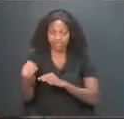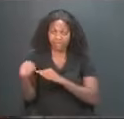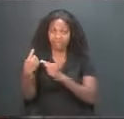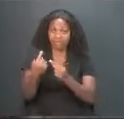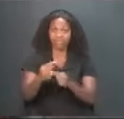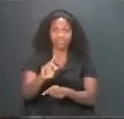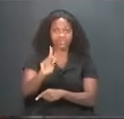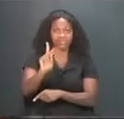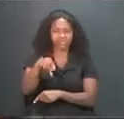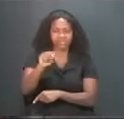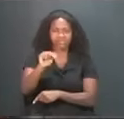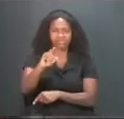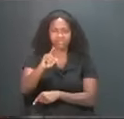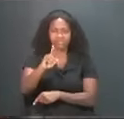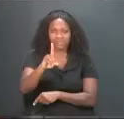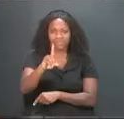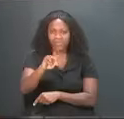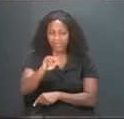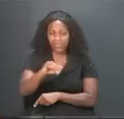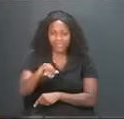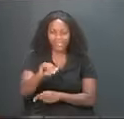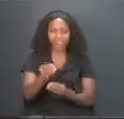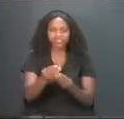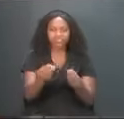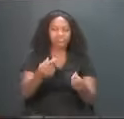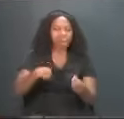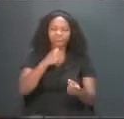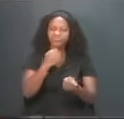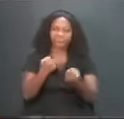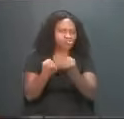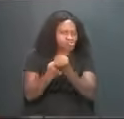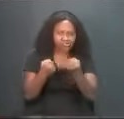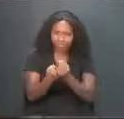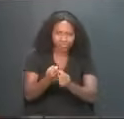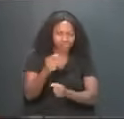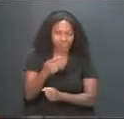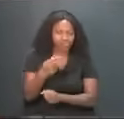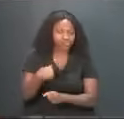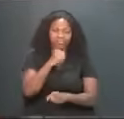cooperate. We are saying it again, we will not cooperate with you.